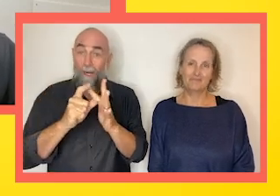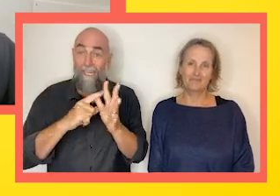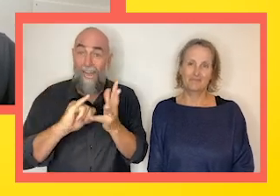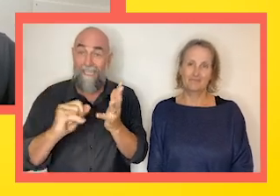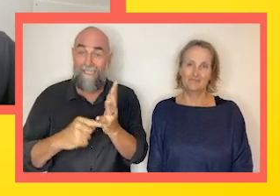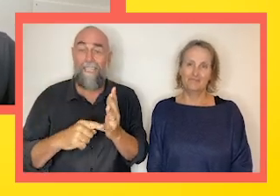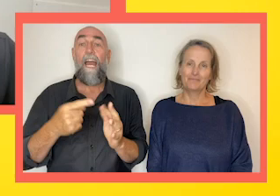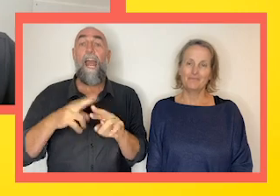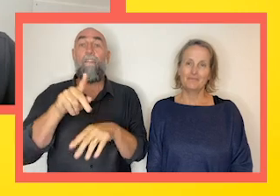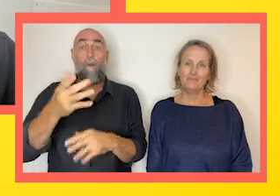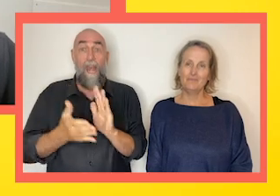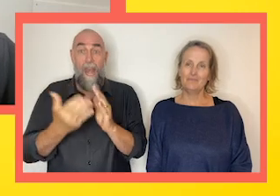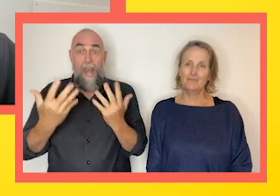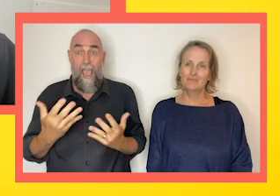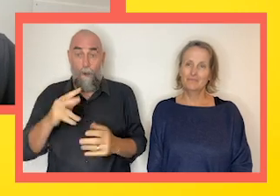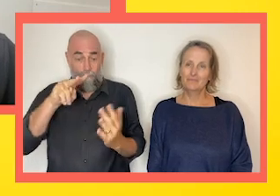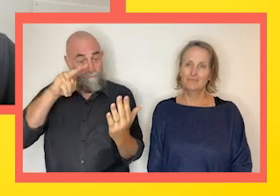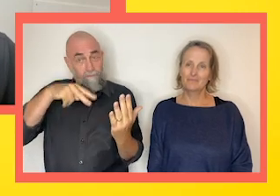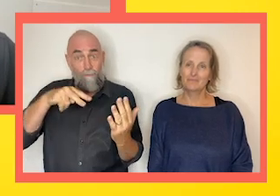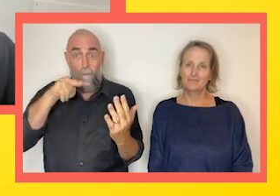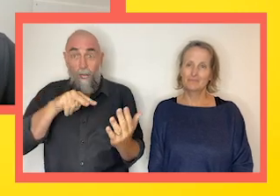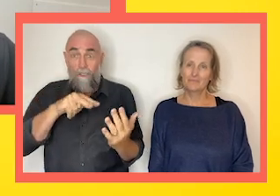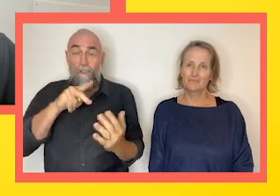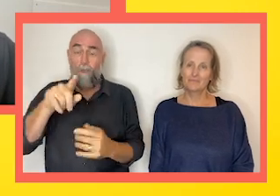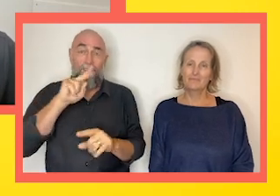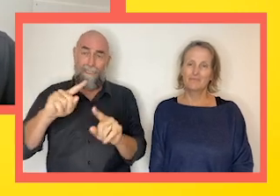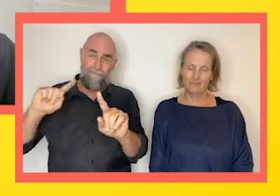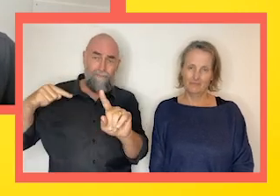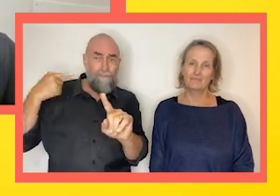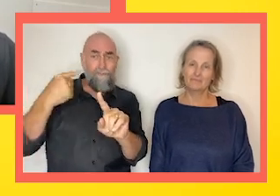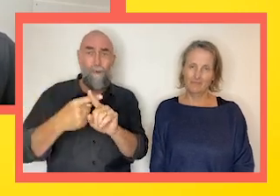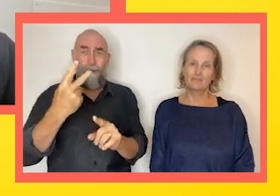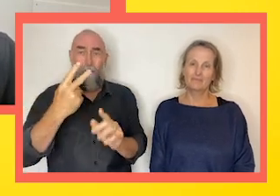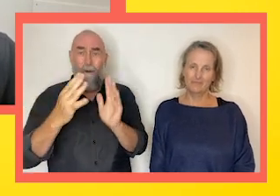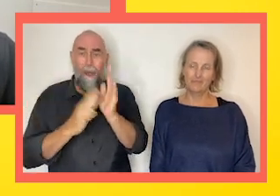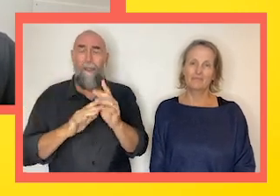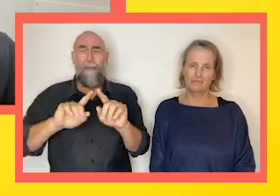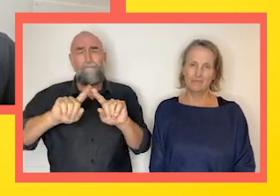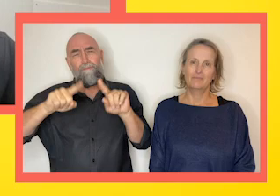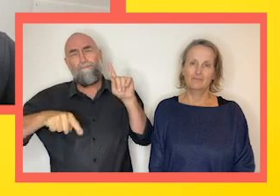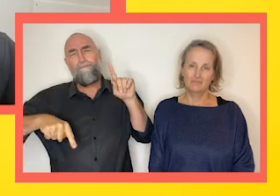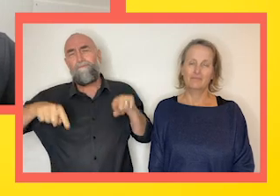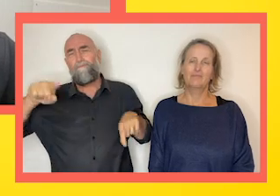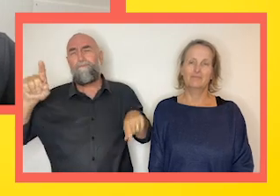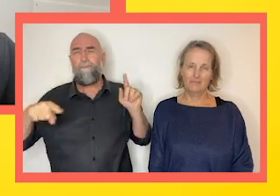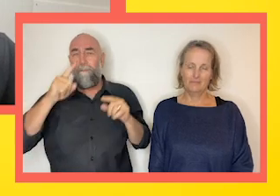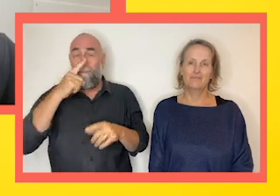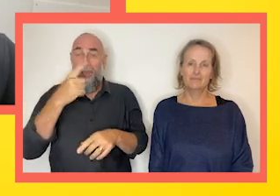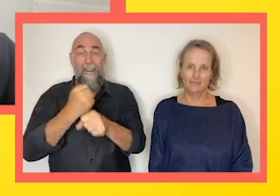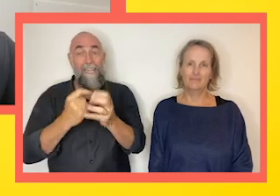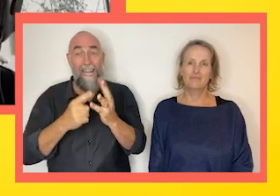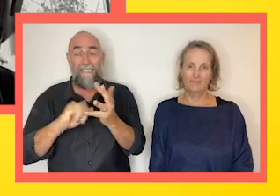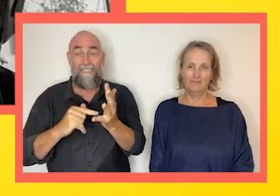you go to it now, you see some amazing stories of the last 12 months of all the different people and guests we've had on the